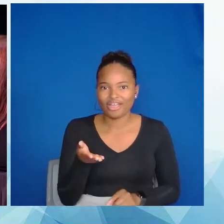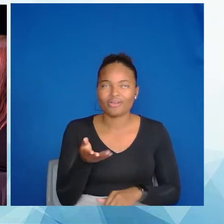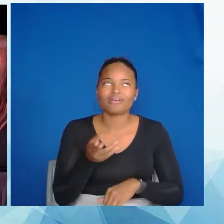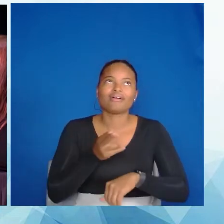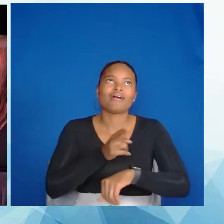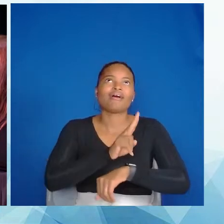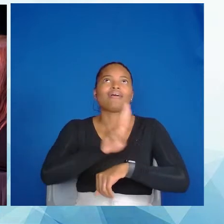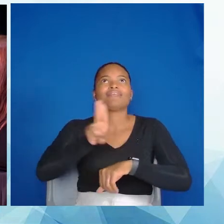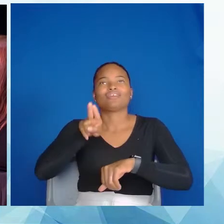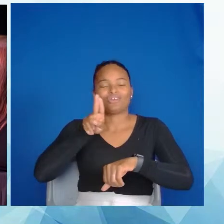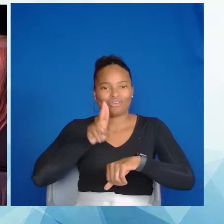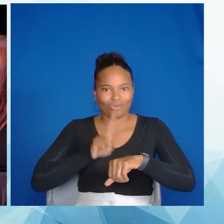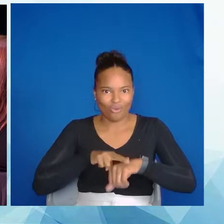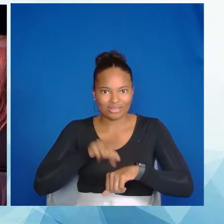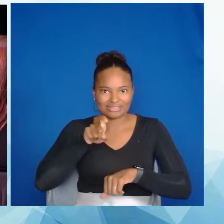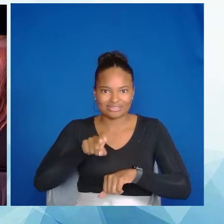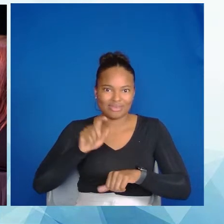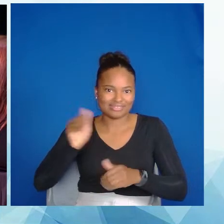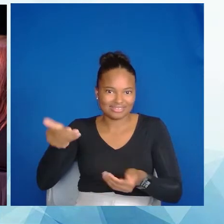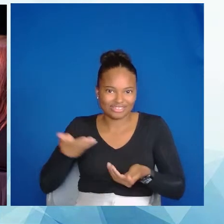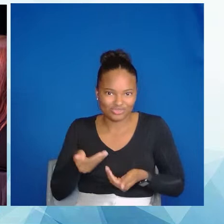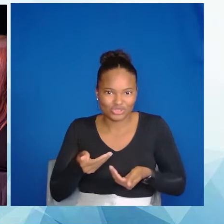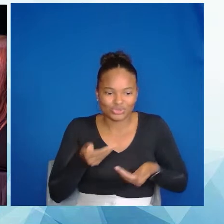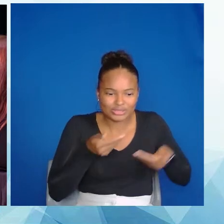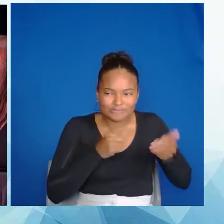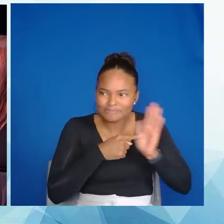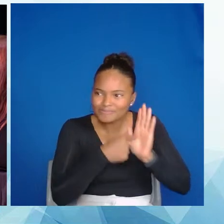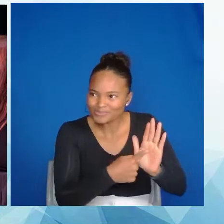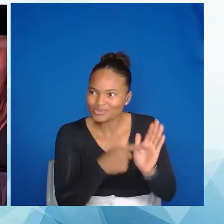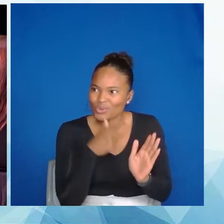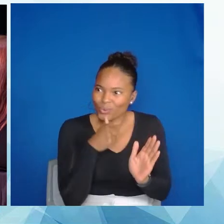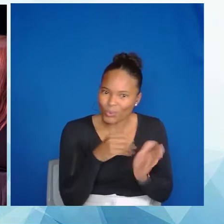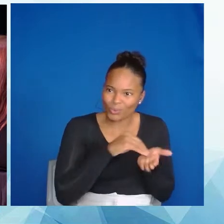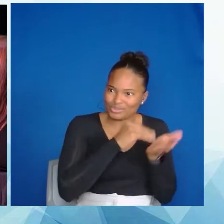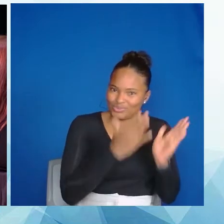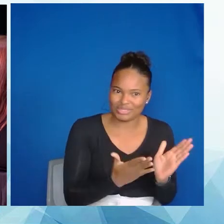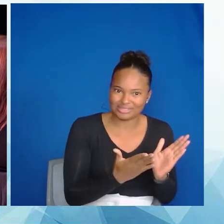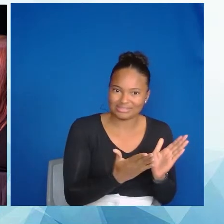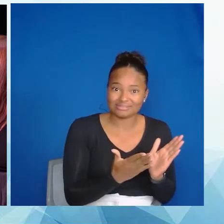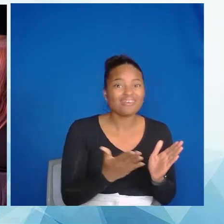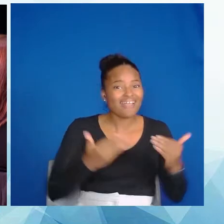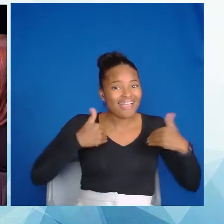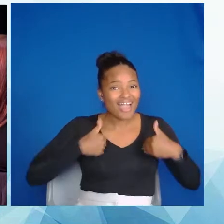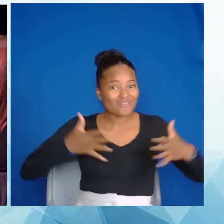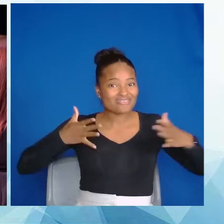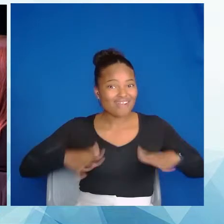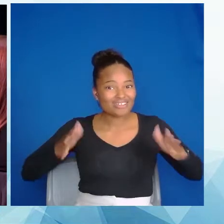to introduce them to our students who were wearing their costumes.